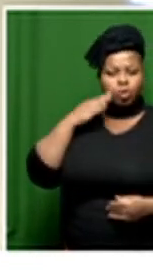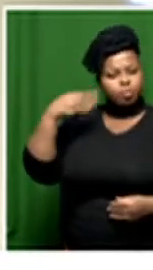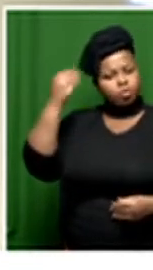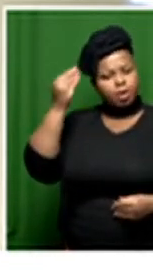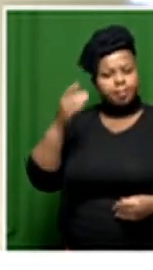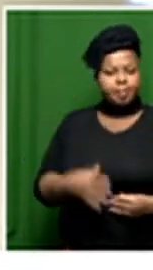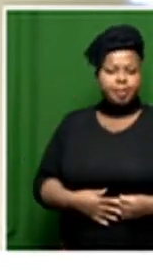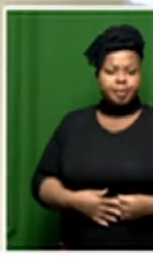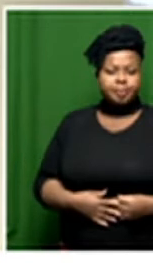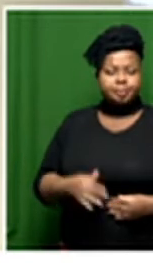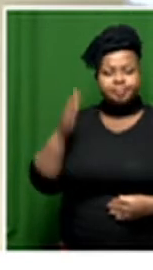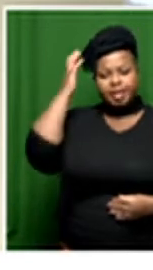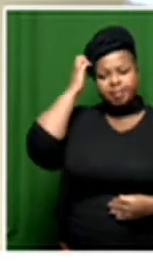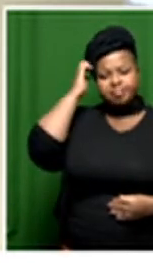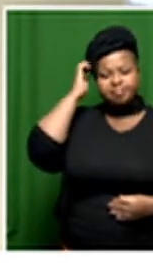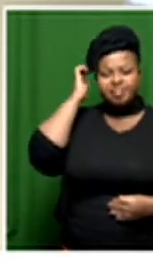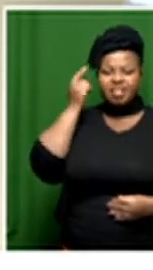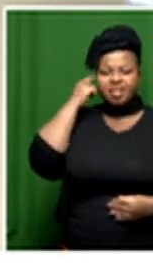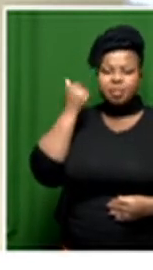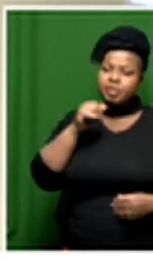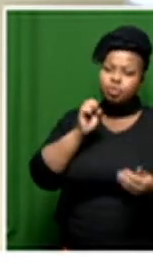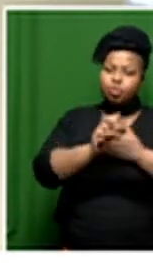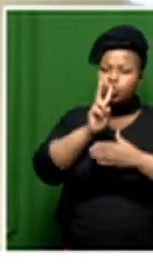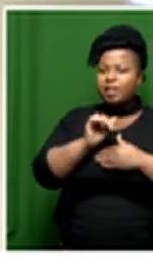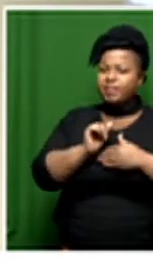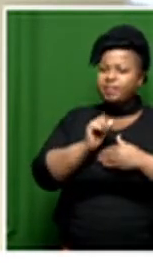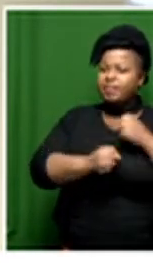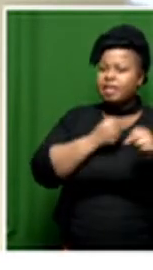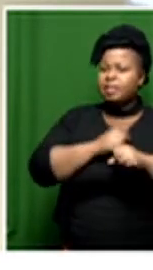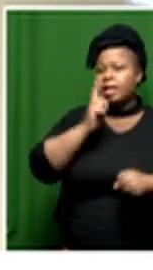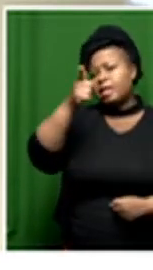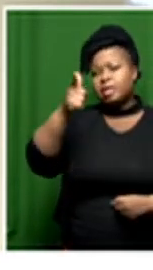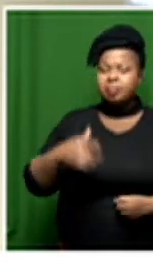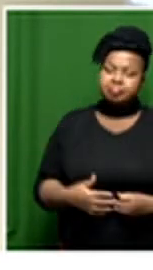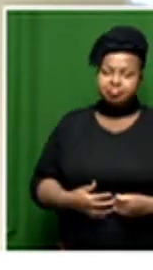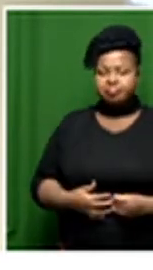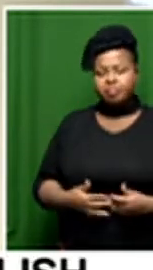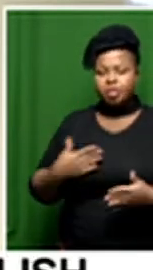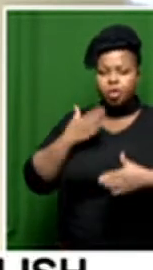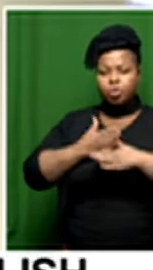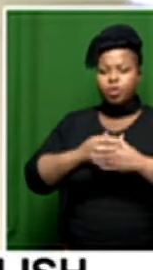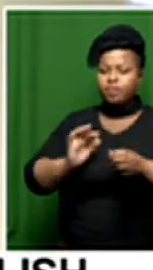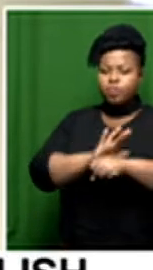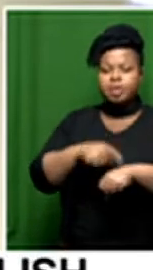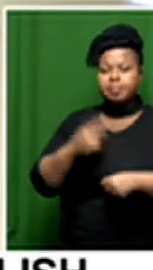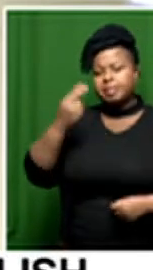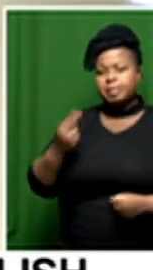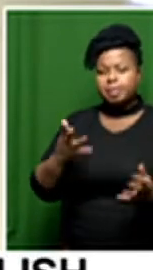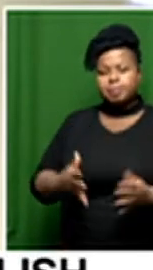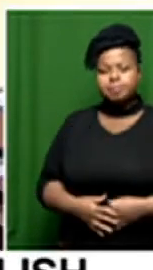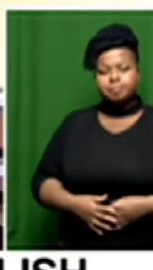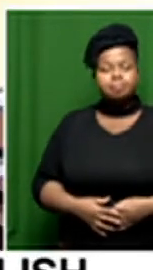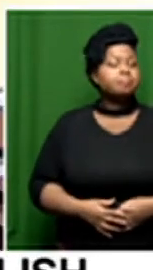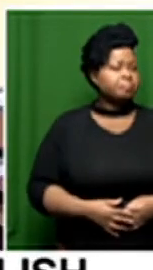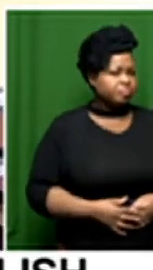guess fast forward like 12 years and I get to work as an artist full time. Okay, now talk